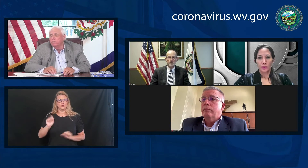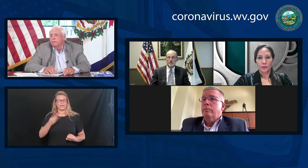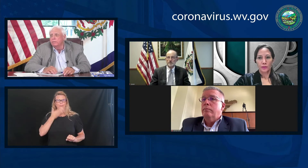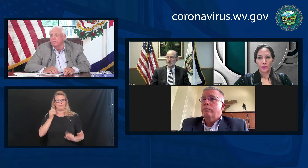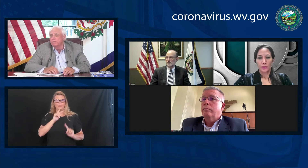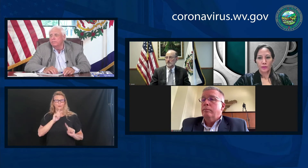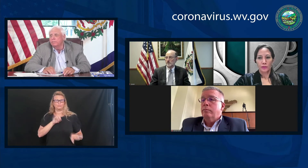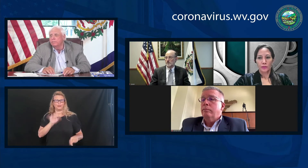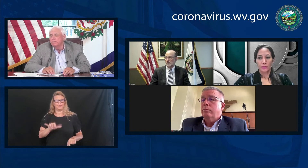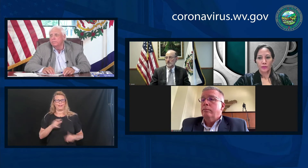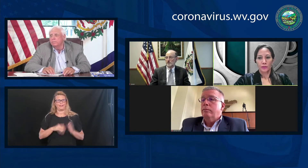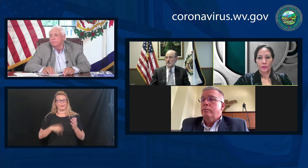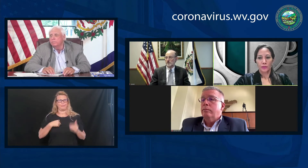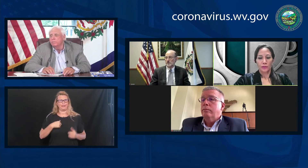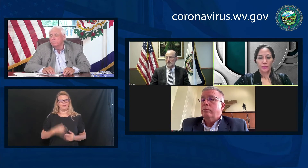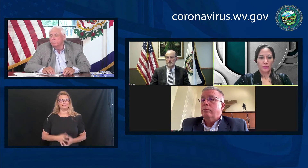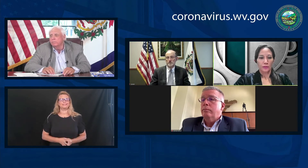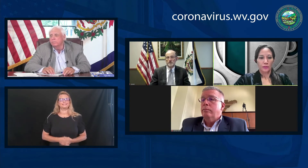now.